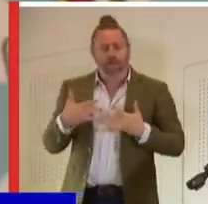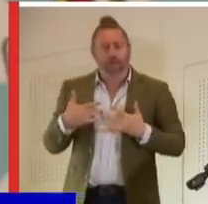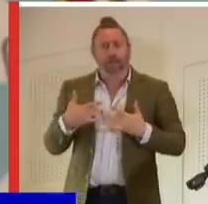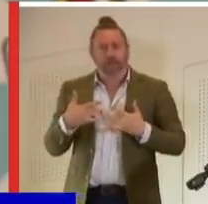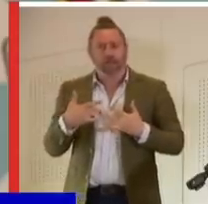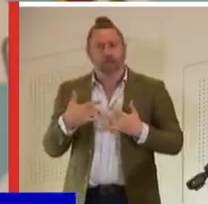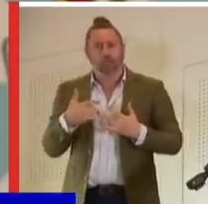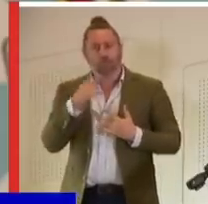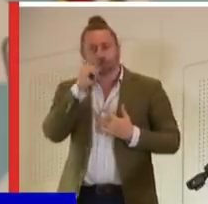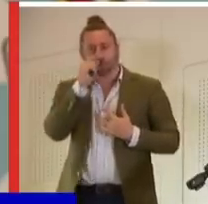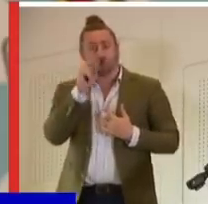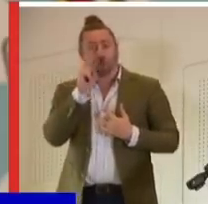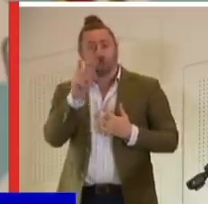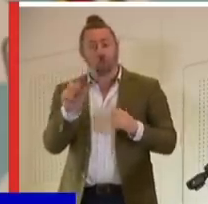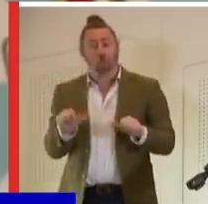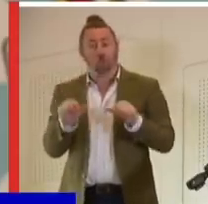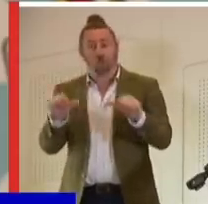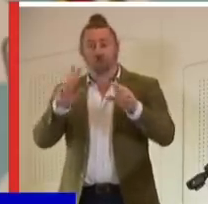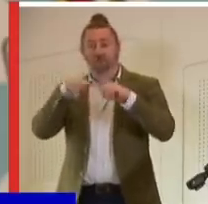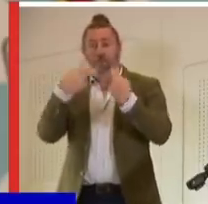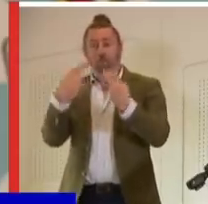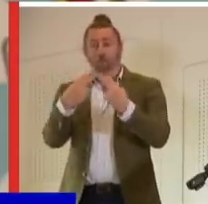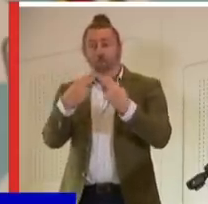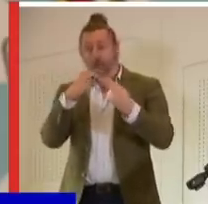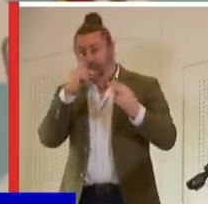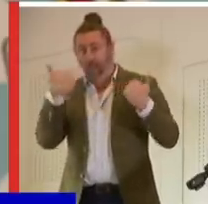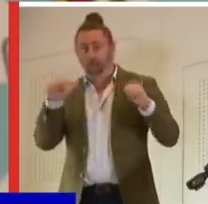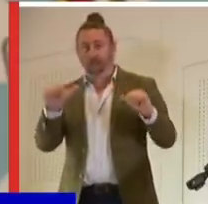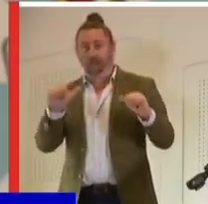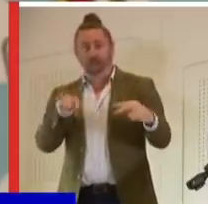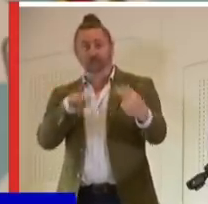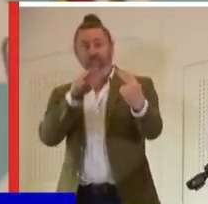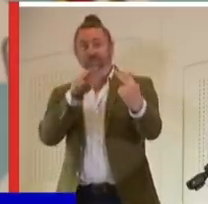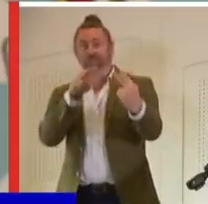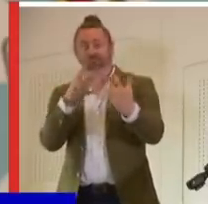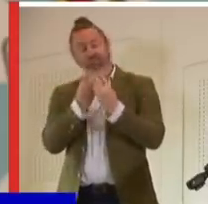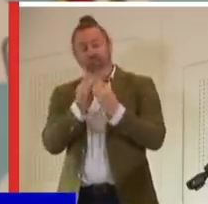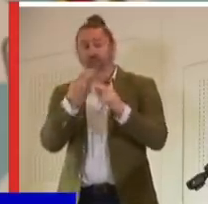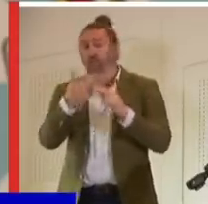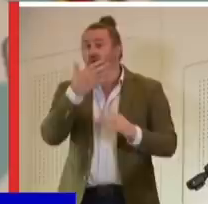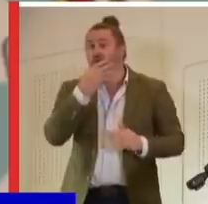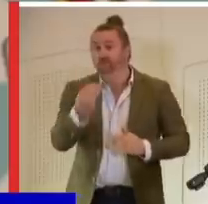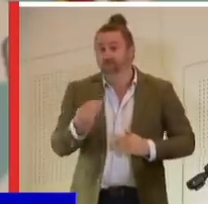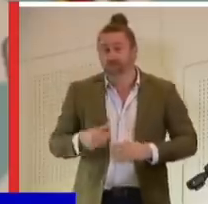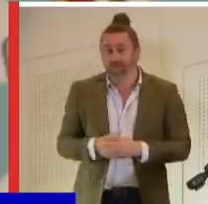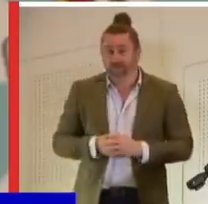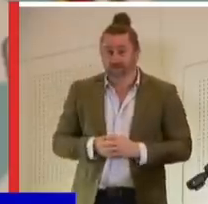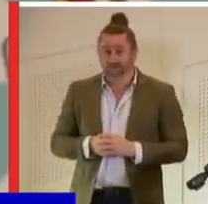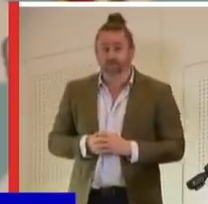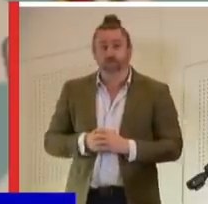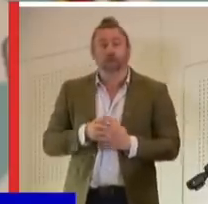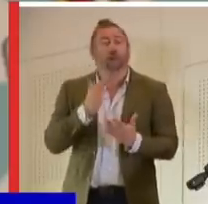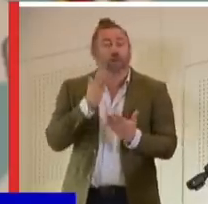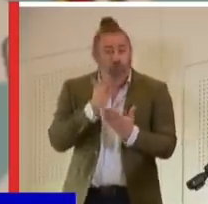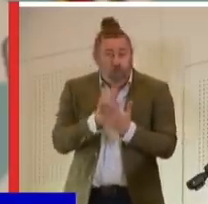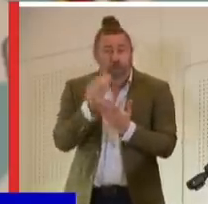of families being able to reunite in time for Christmas. Now, it's going to be really